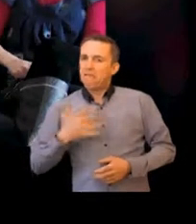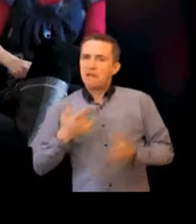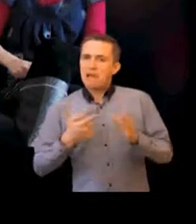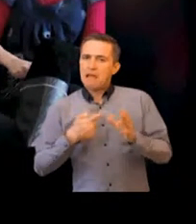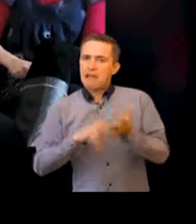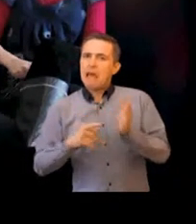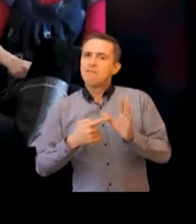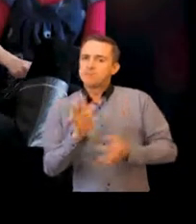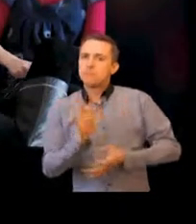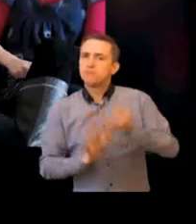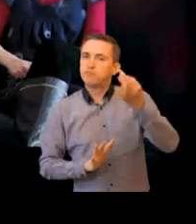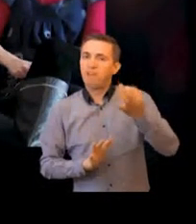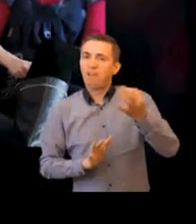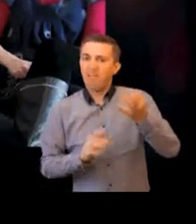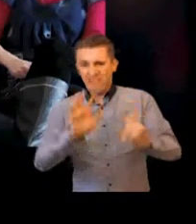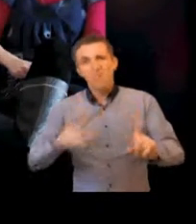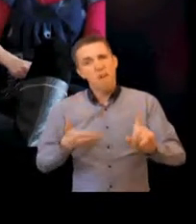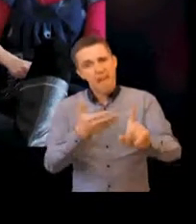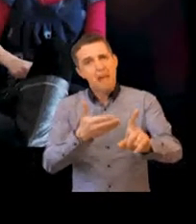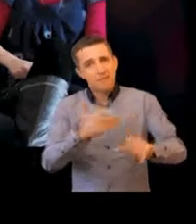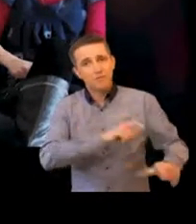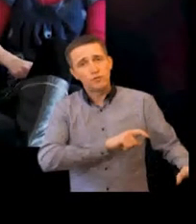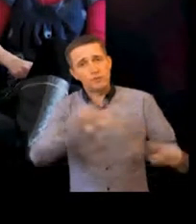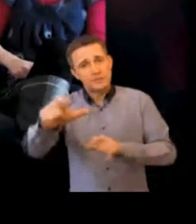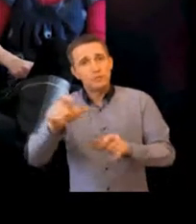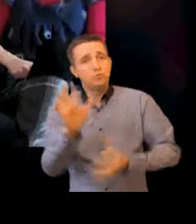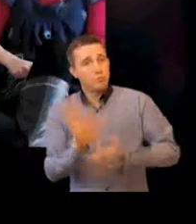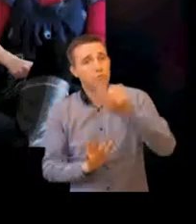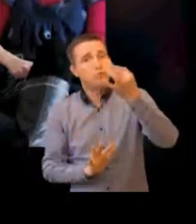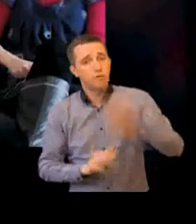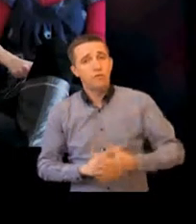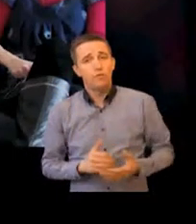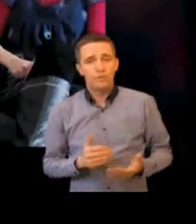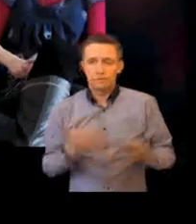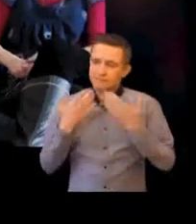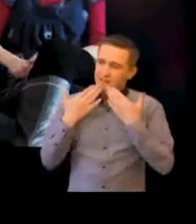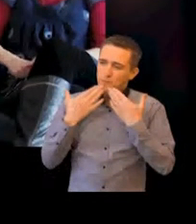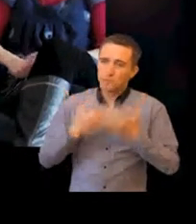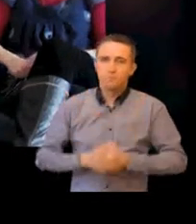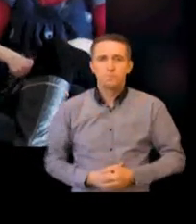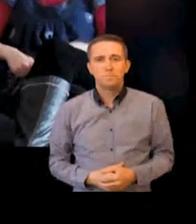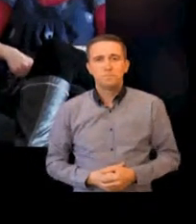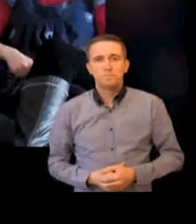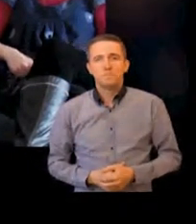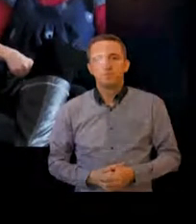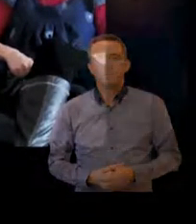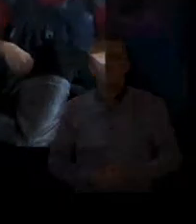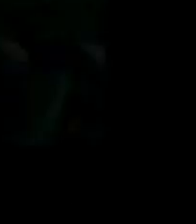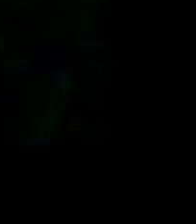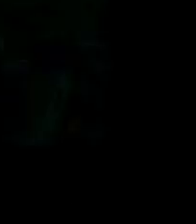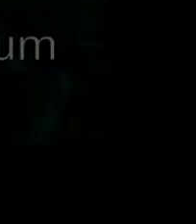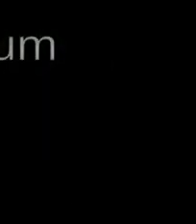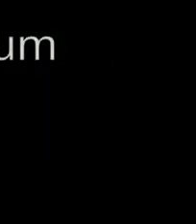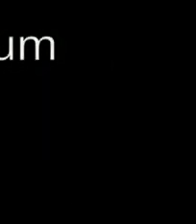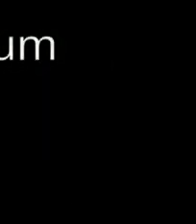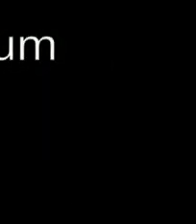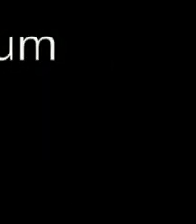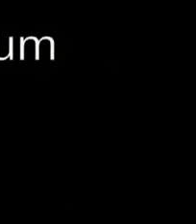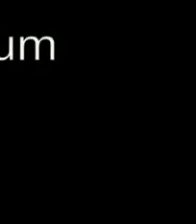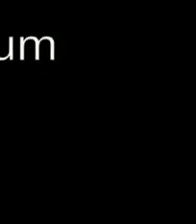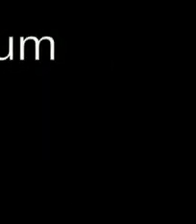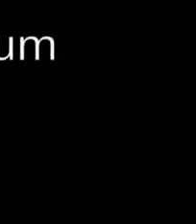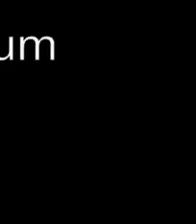no way of actually knowing how far she can see, how much she can see. Because although she maybe can see it, she can't always demonstrate that